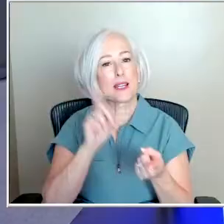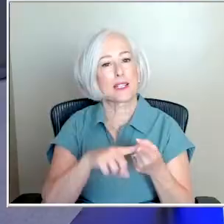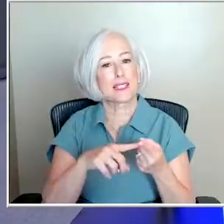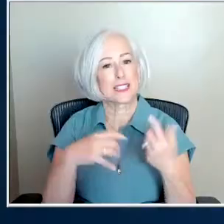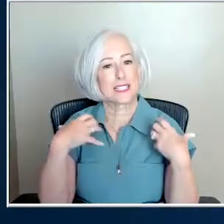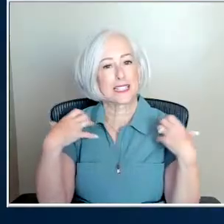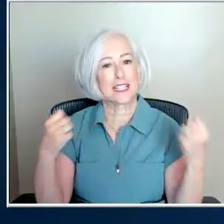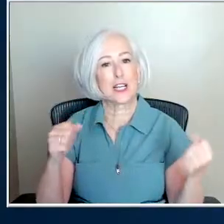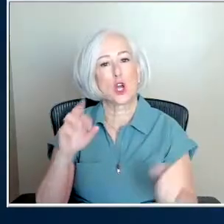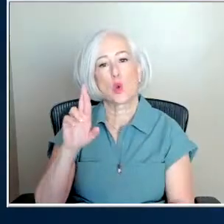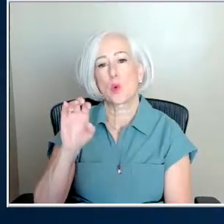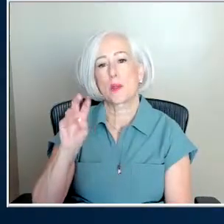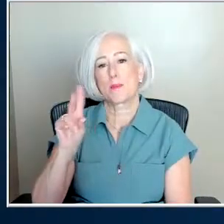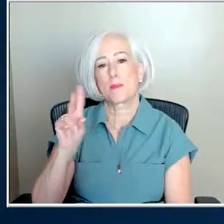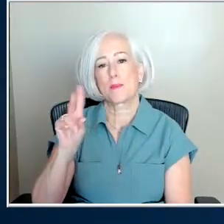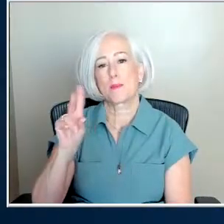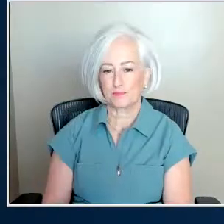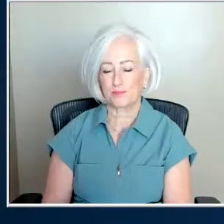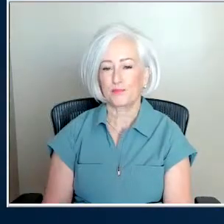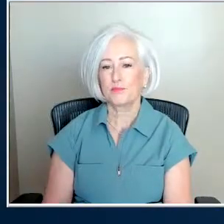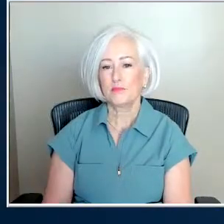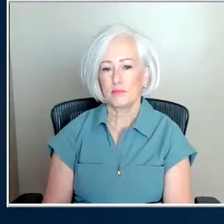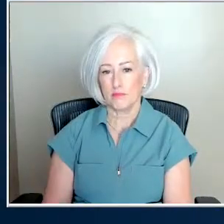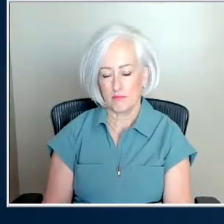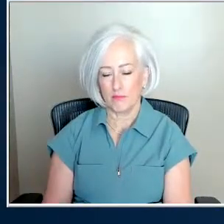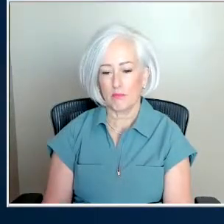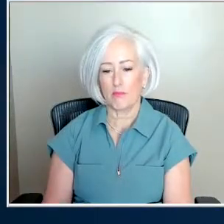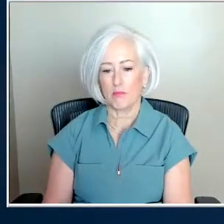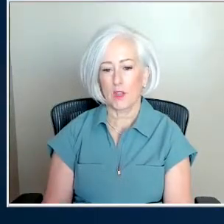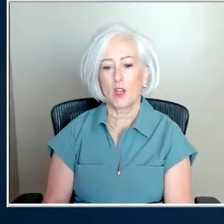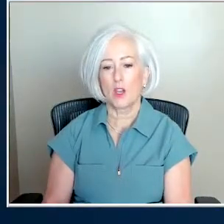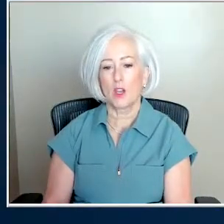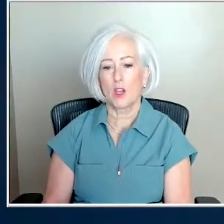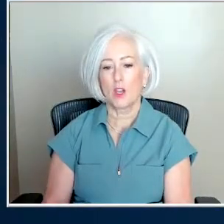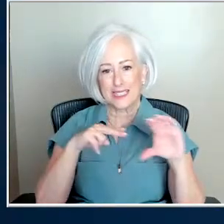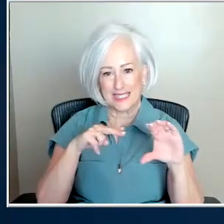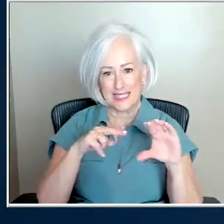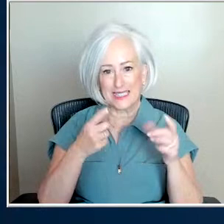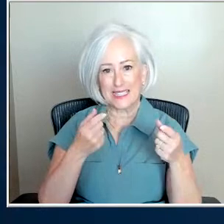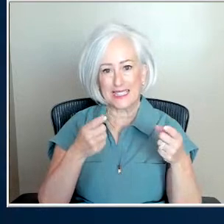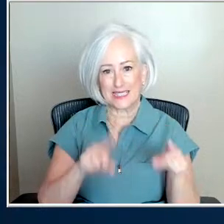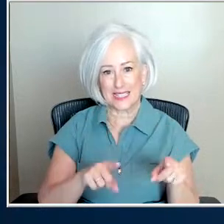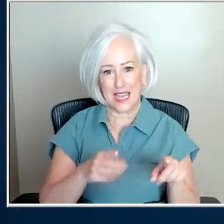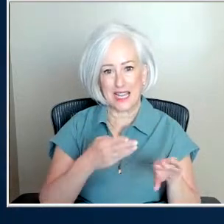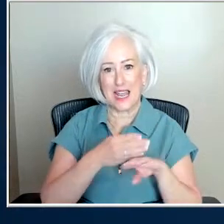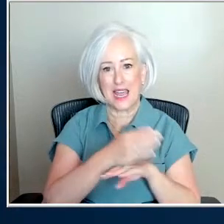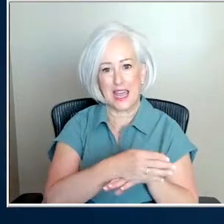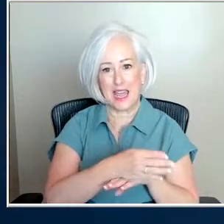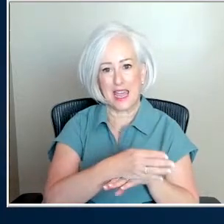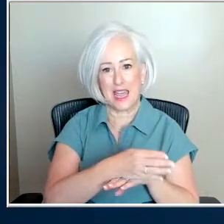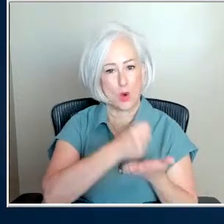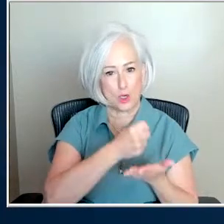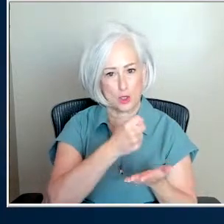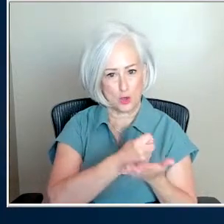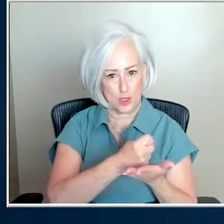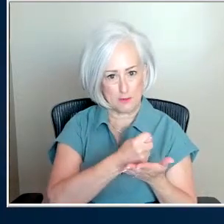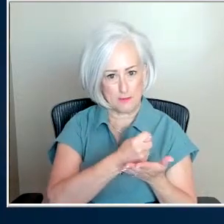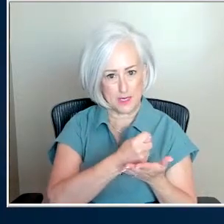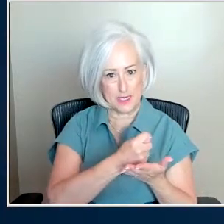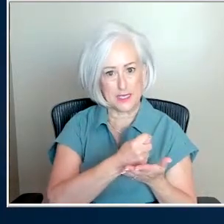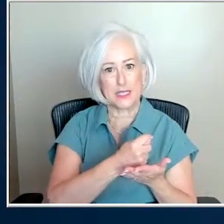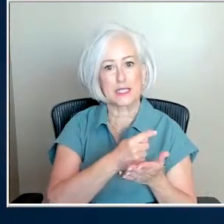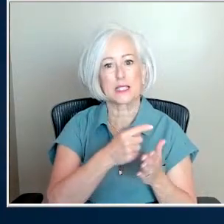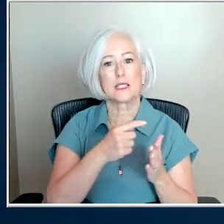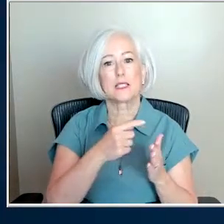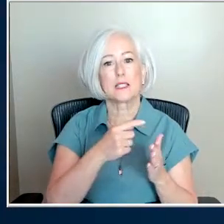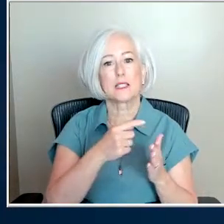So here, the first PET-CT scan that was done after 4 treatments or 2 cycles was negative. For